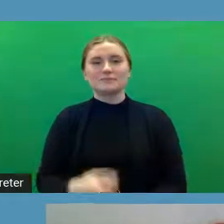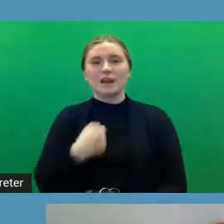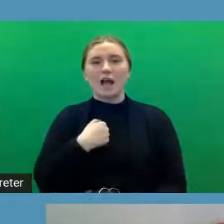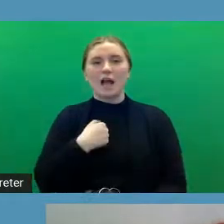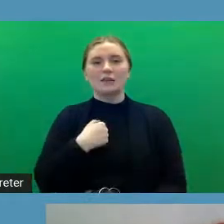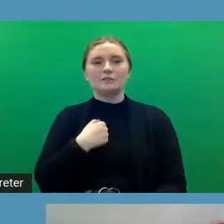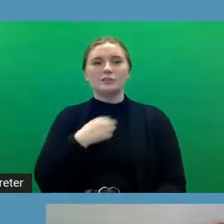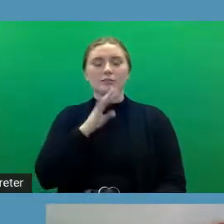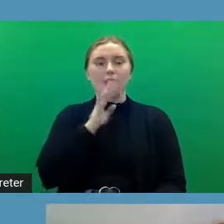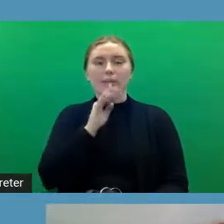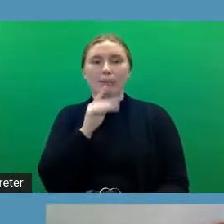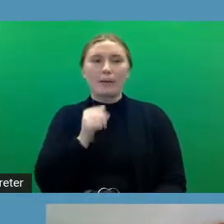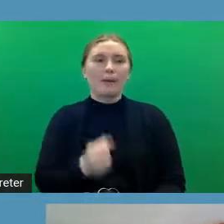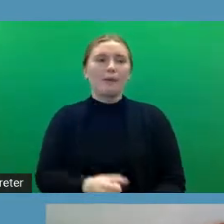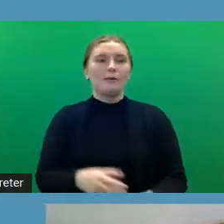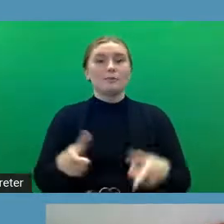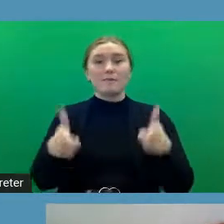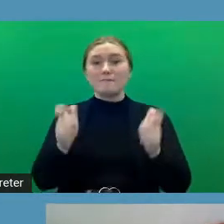fast.